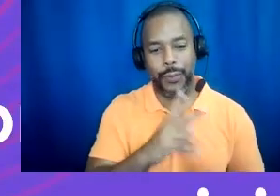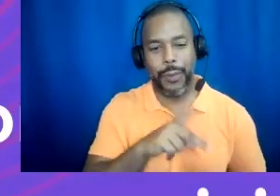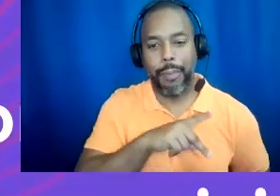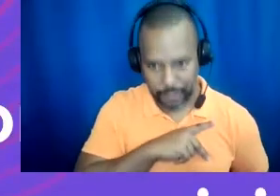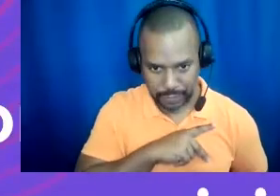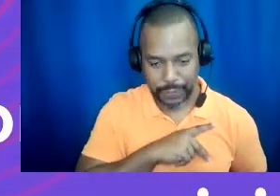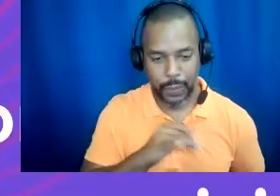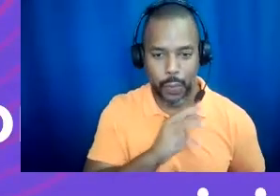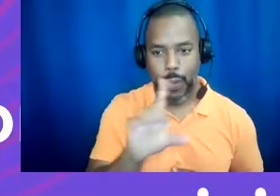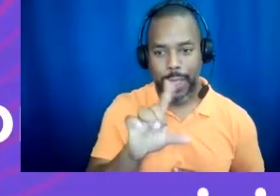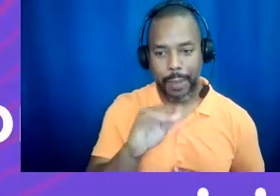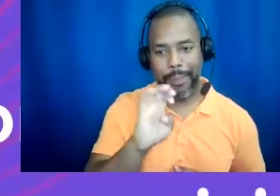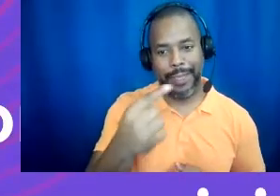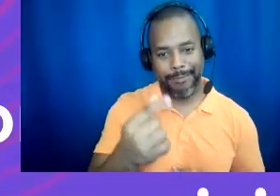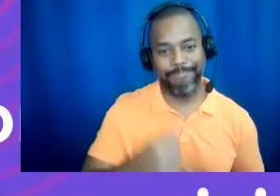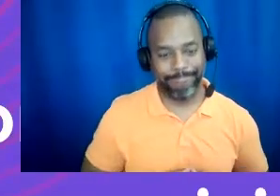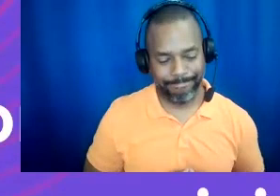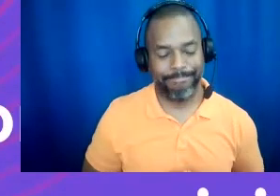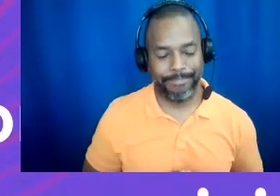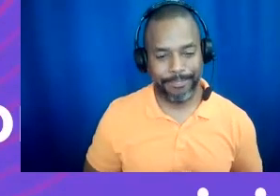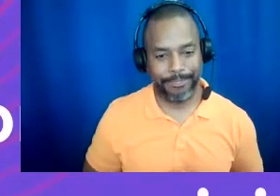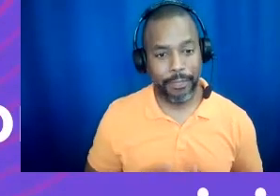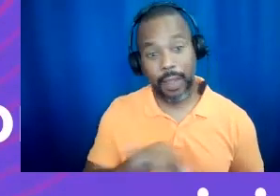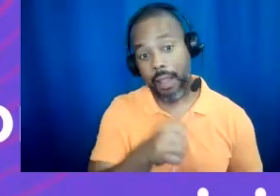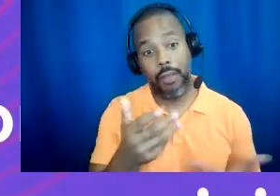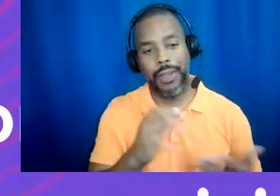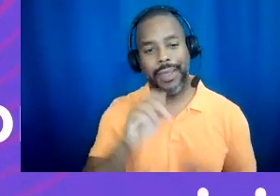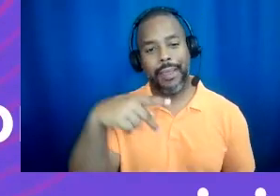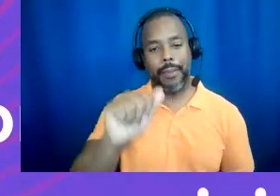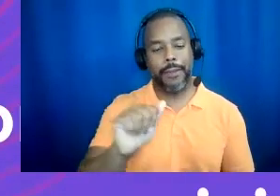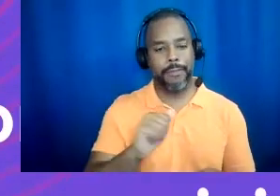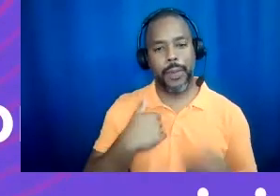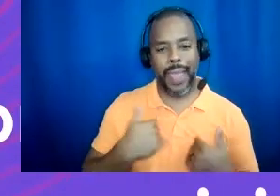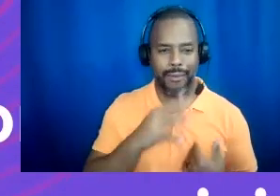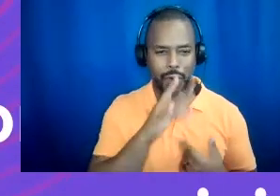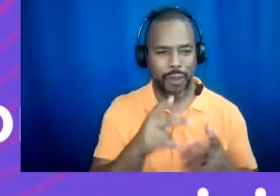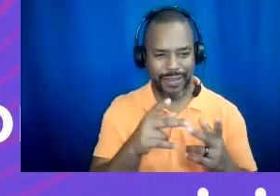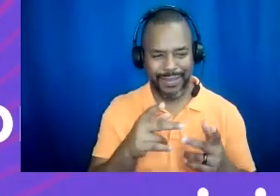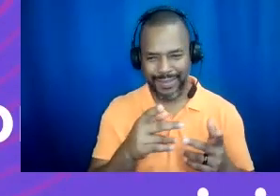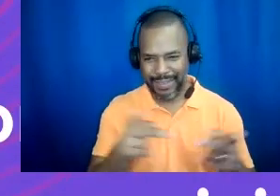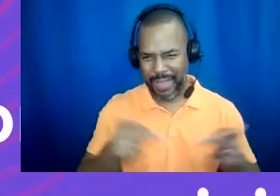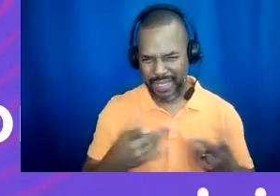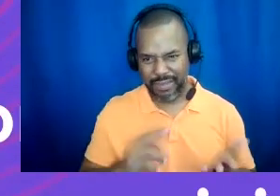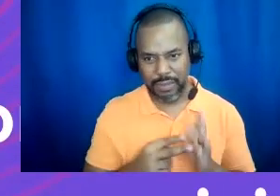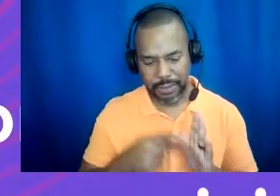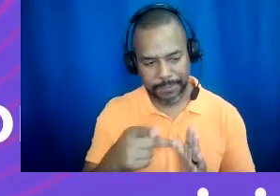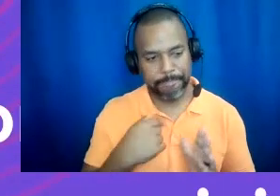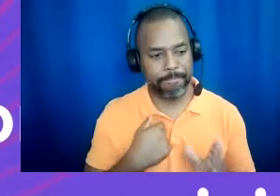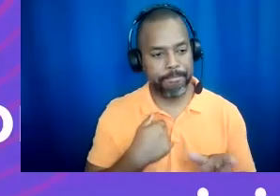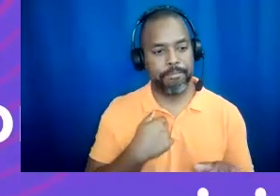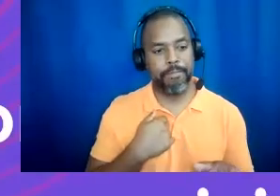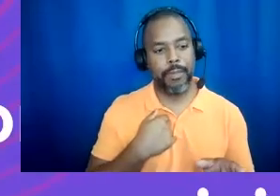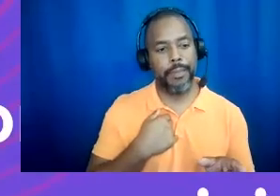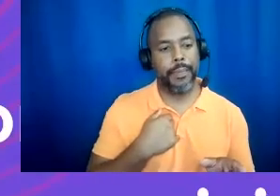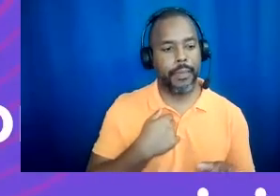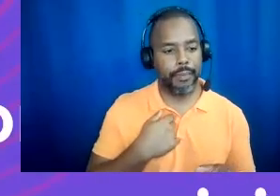The other added benefit for your Anthem EAP plan, you have Talkspace. This is a 24/7 text chat, phone, or video